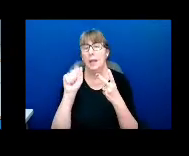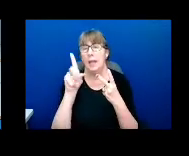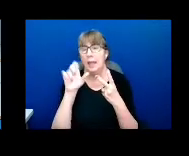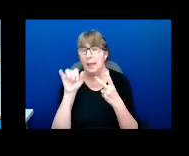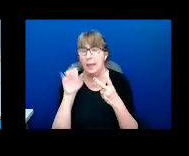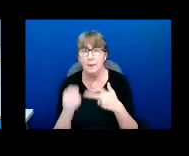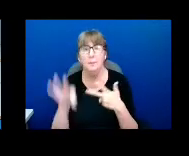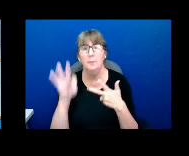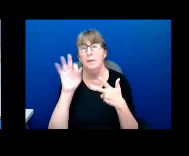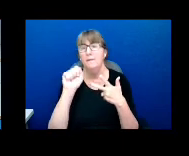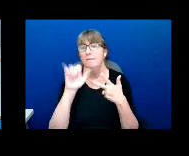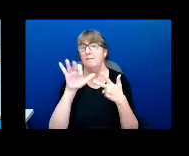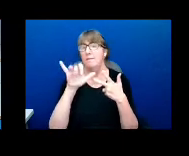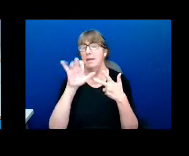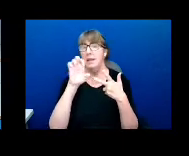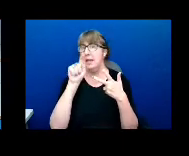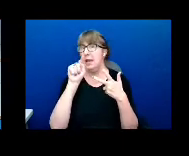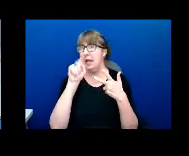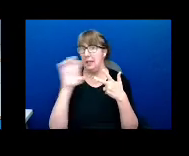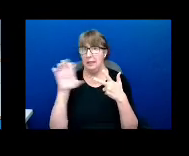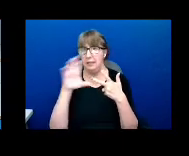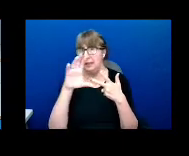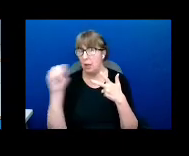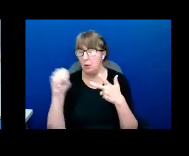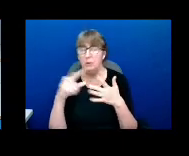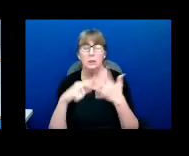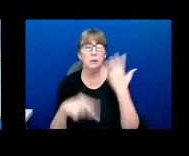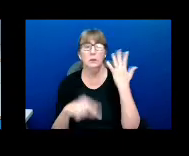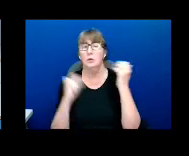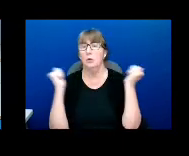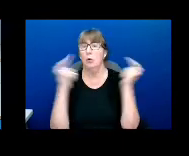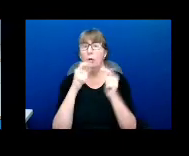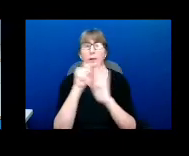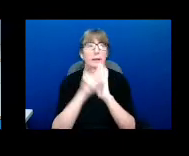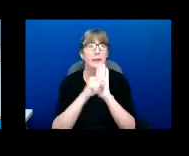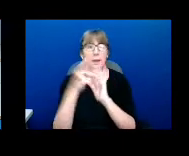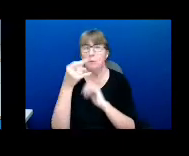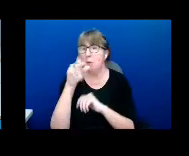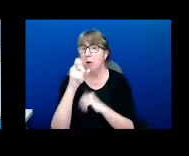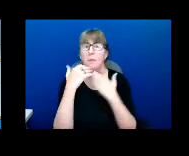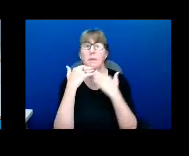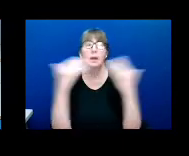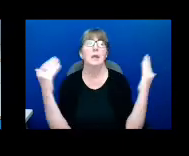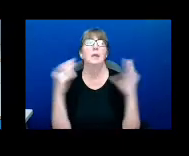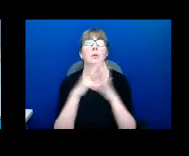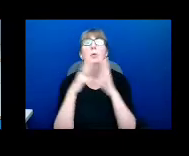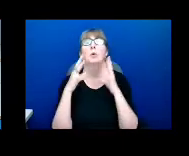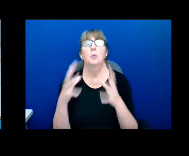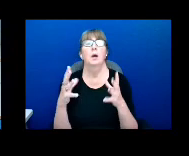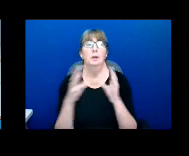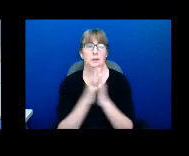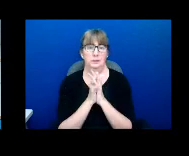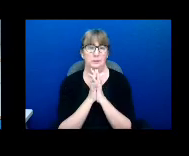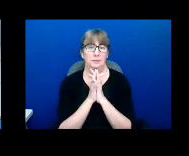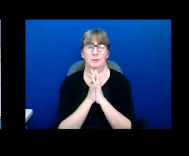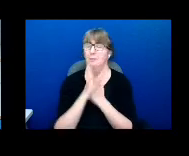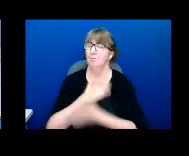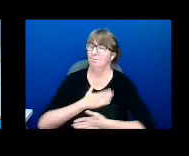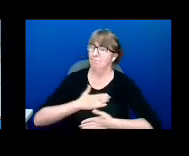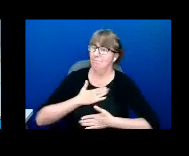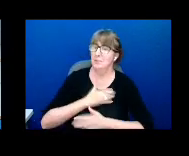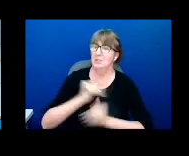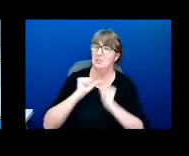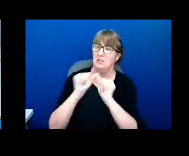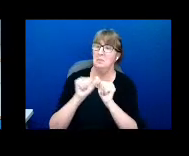you guys so much for presenting this to our state. Our pleasure. Just keep up the good work down in